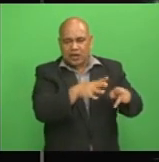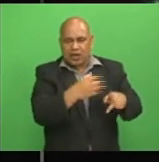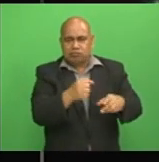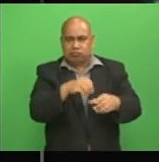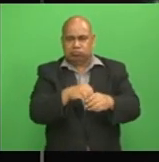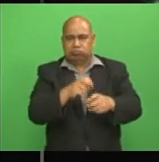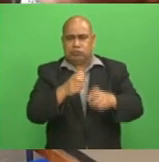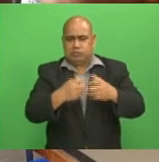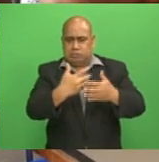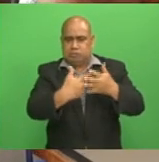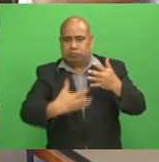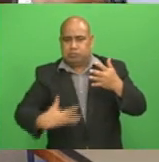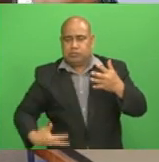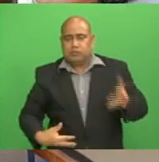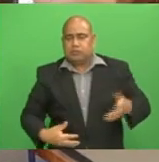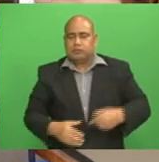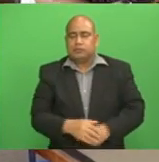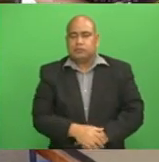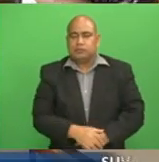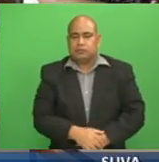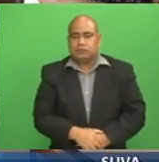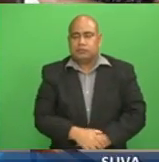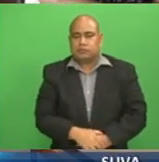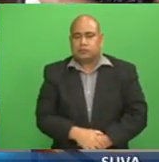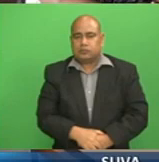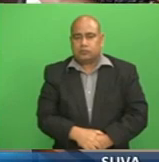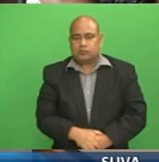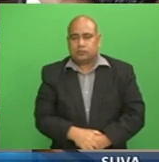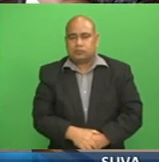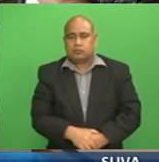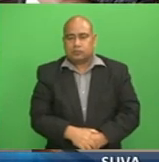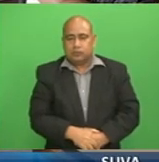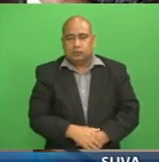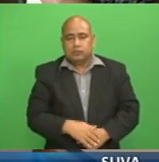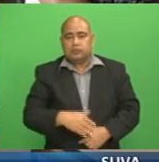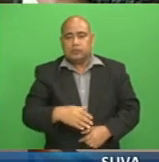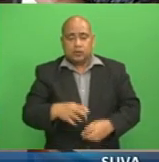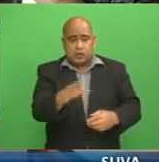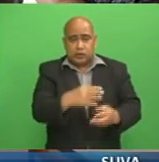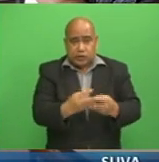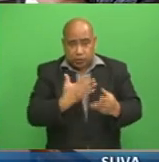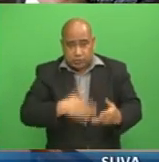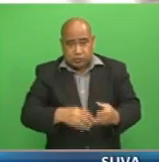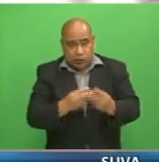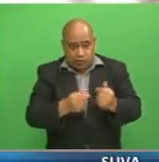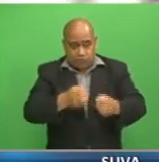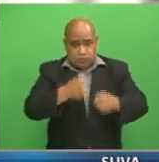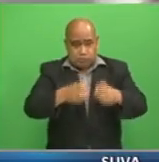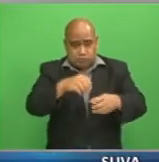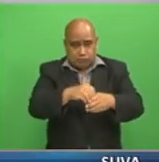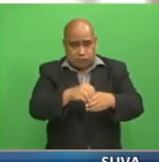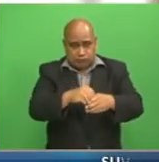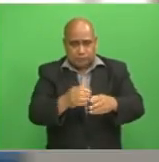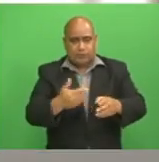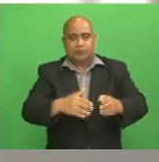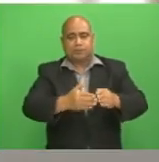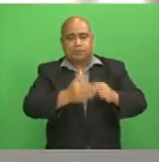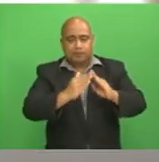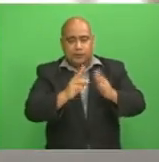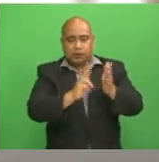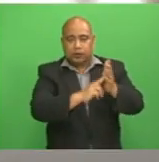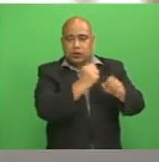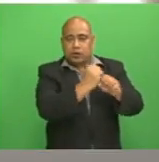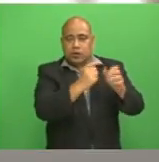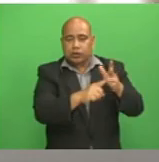reports. In an effort to address these issues, the foundation is working closely with external stakeholders for